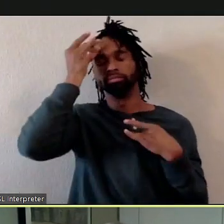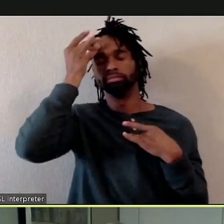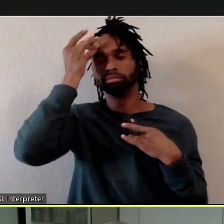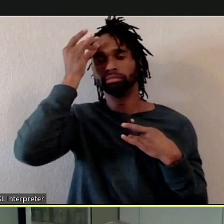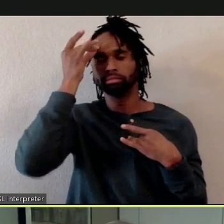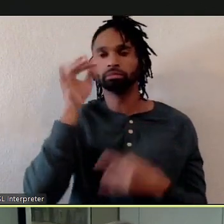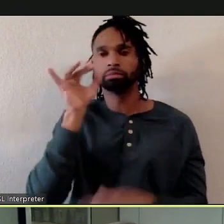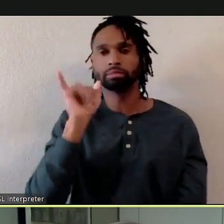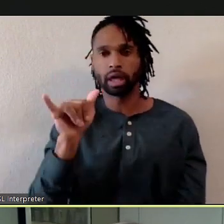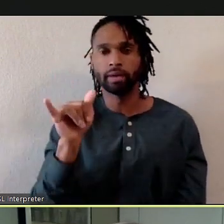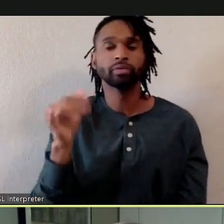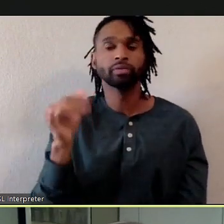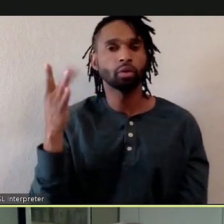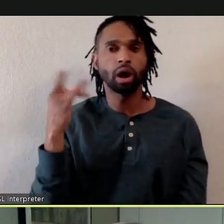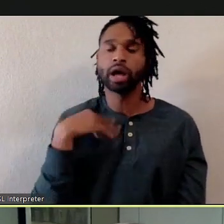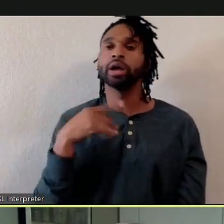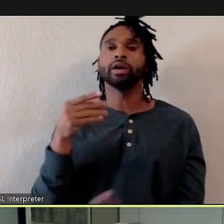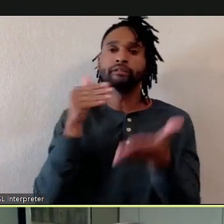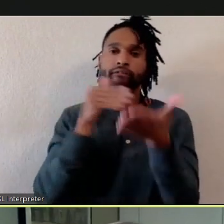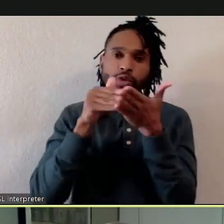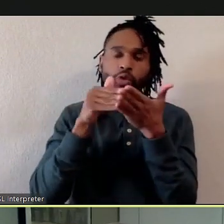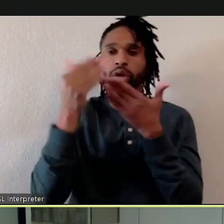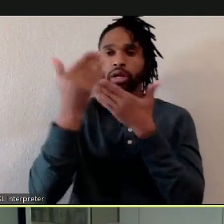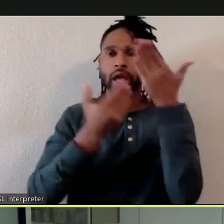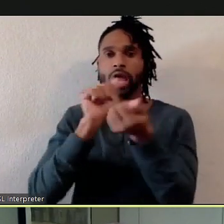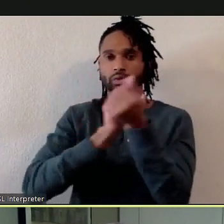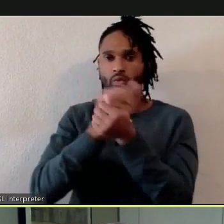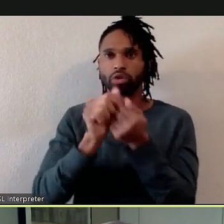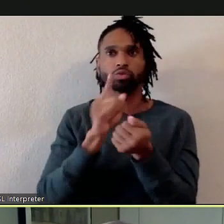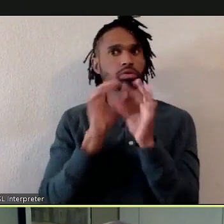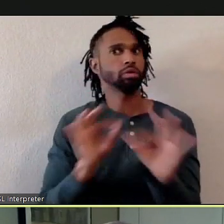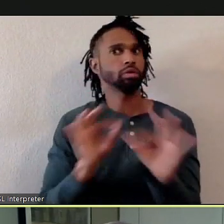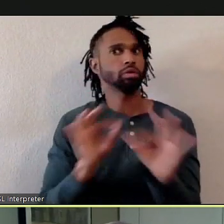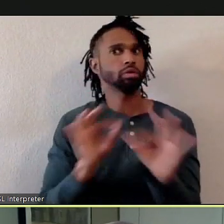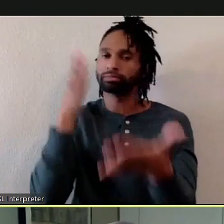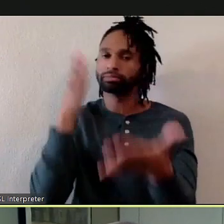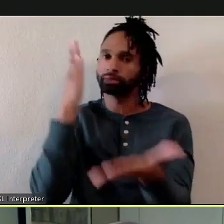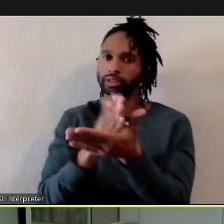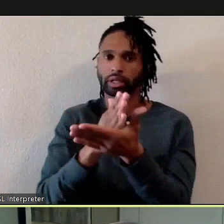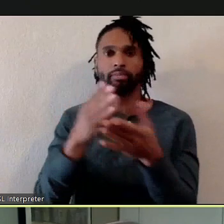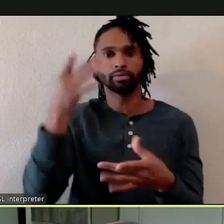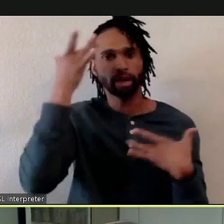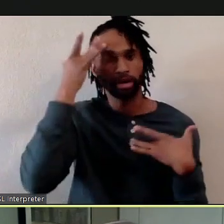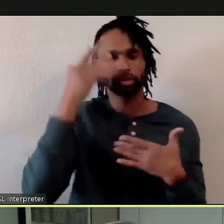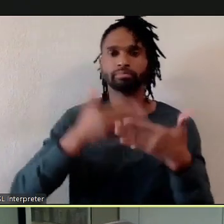is why frequent hand washing is so important in trying to prevent this virus. Next slide.